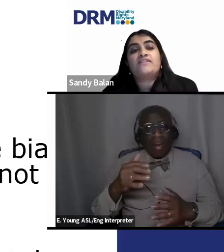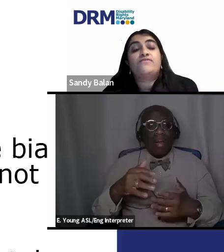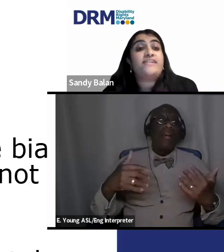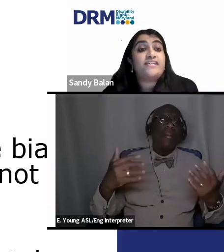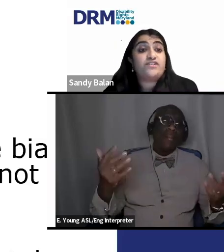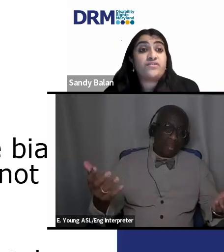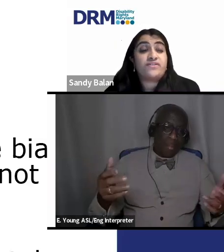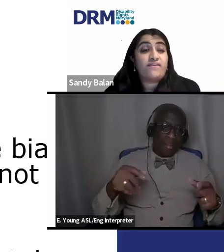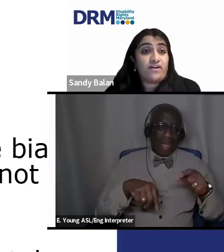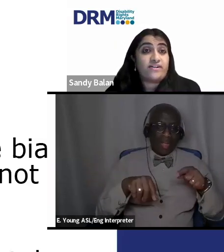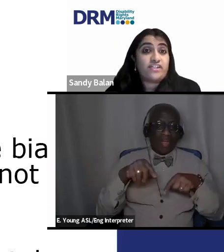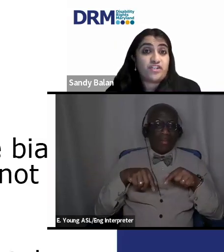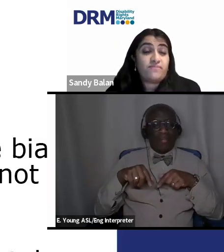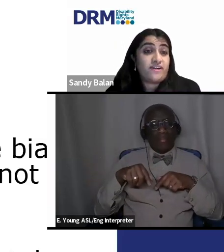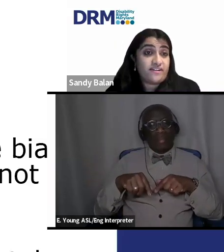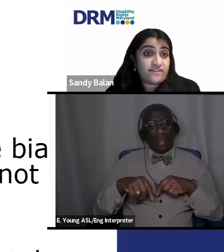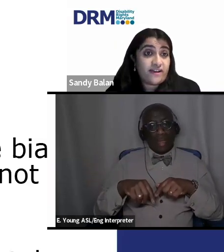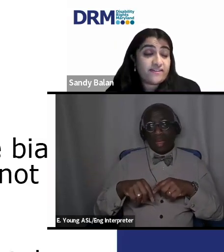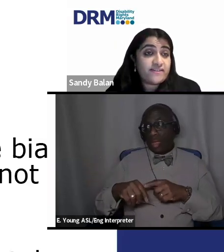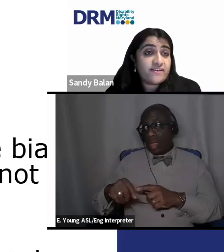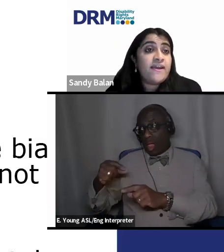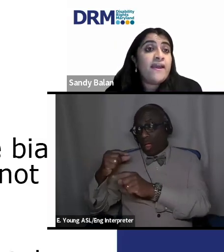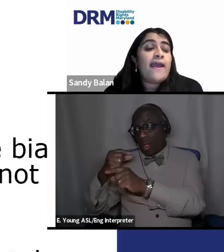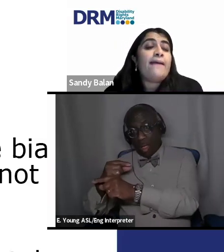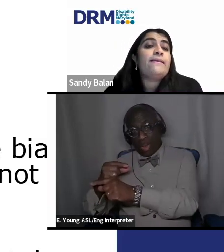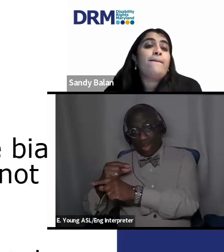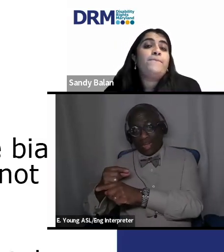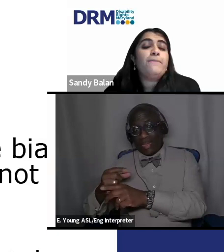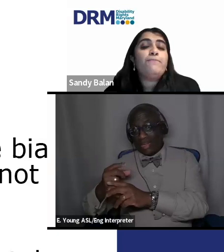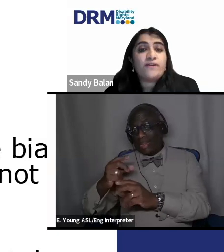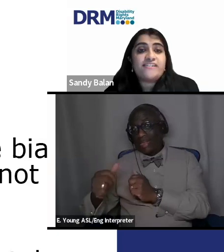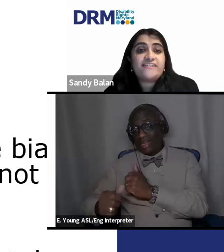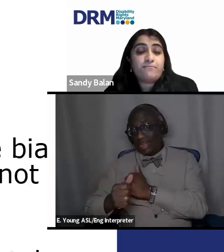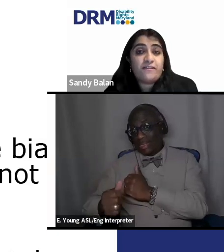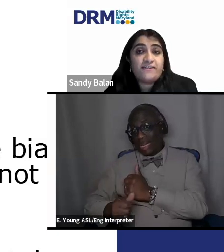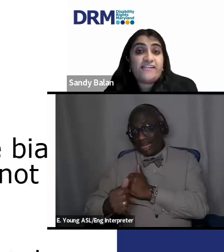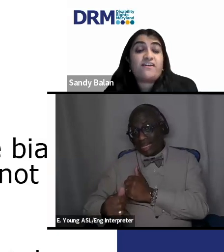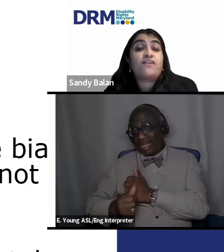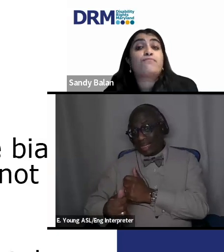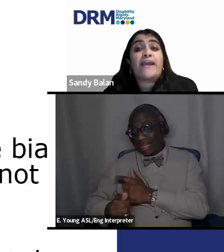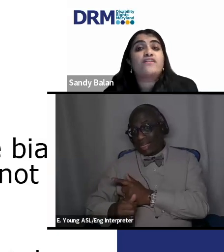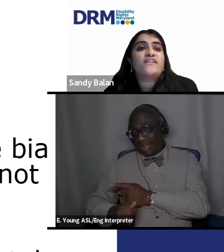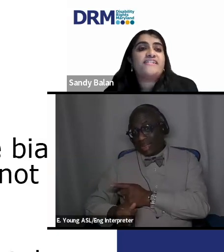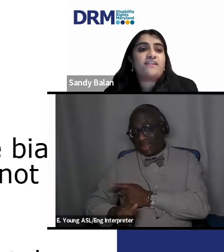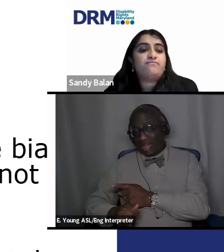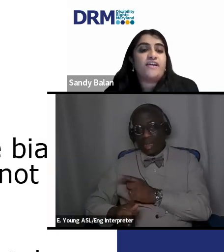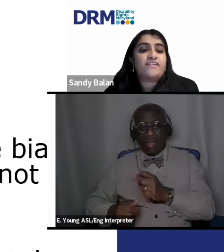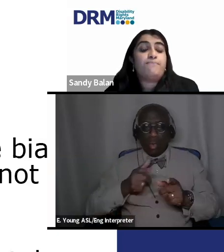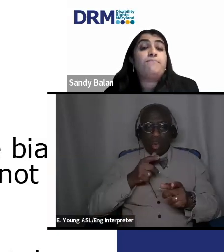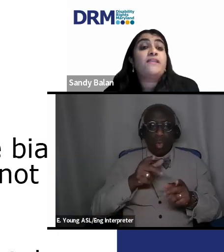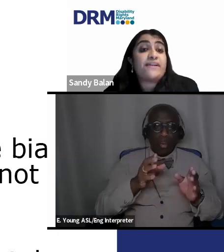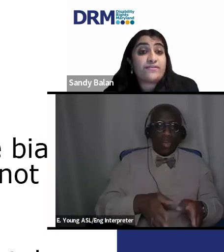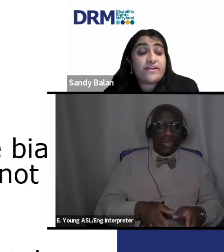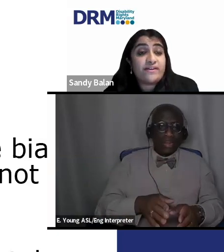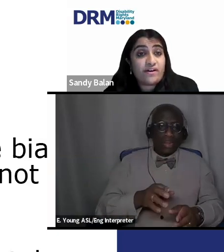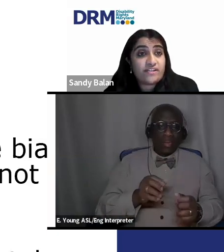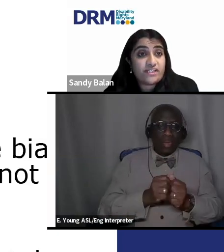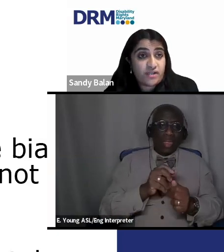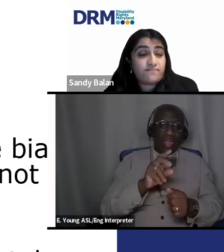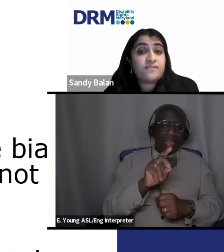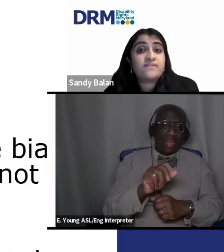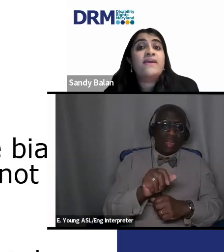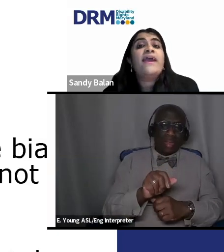goes back to those dangers of guardianship that I discussed. And people with disabilities are regularly subject to